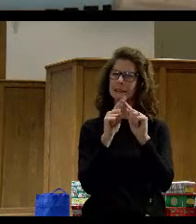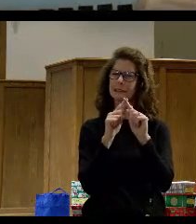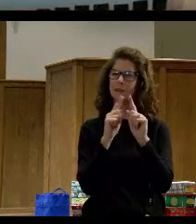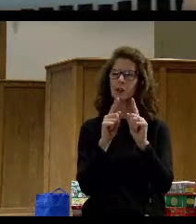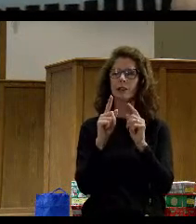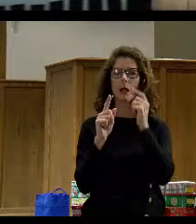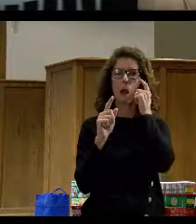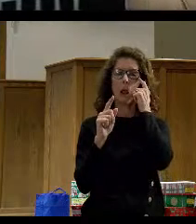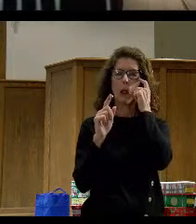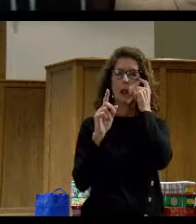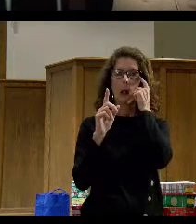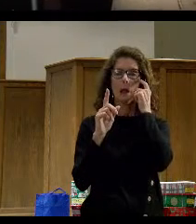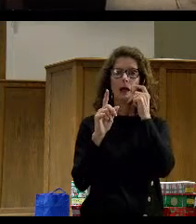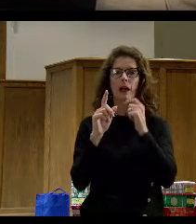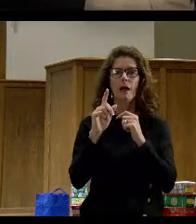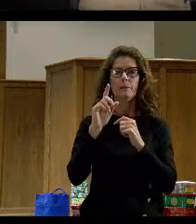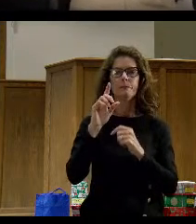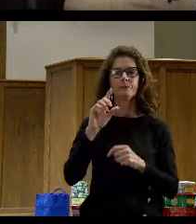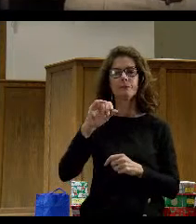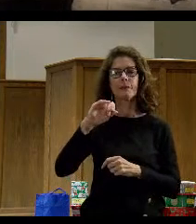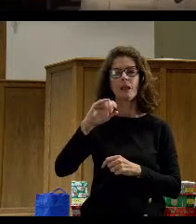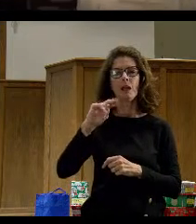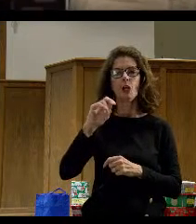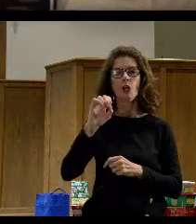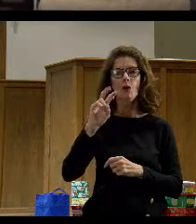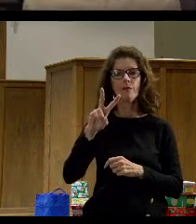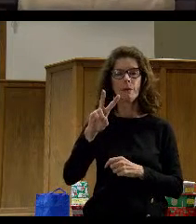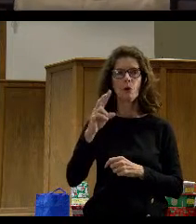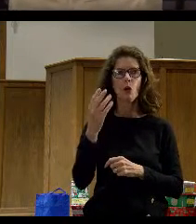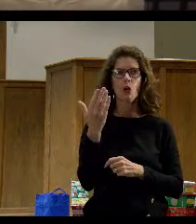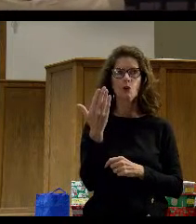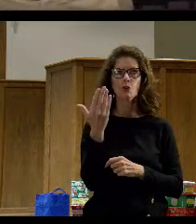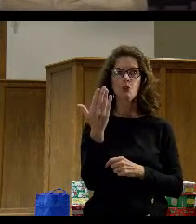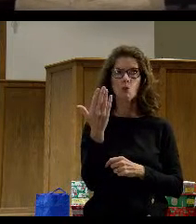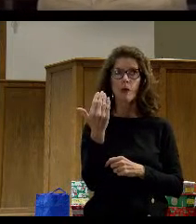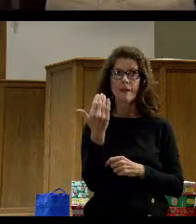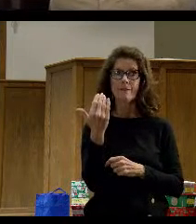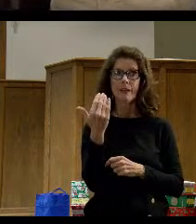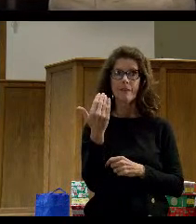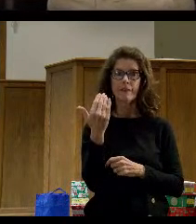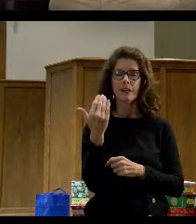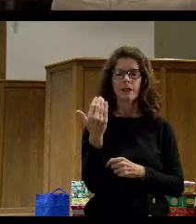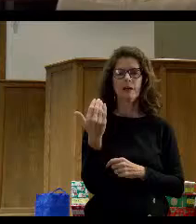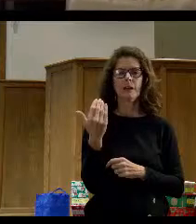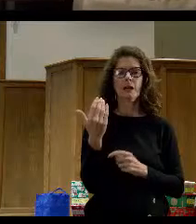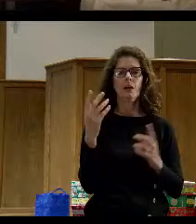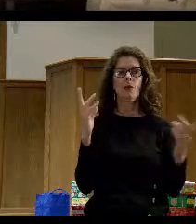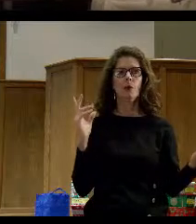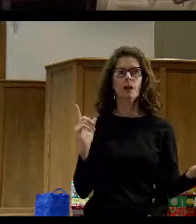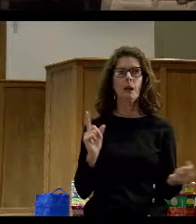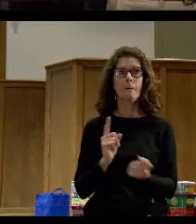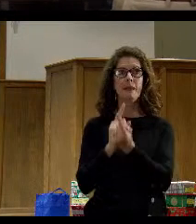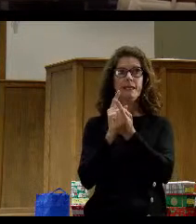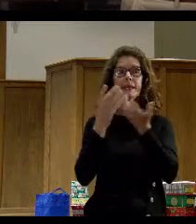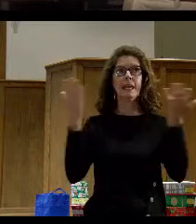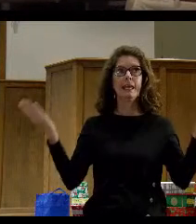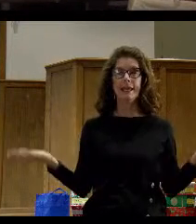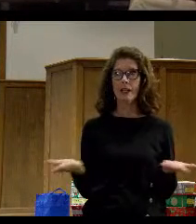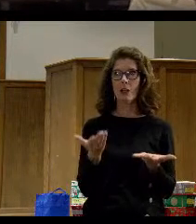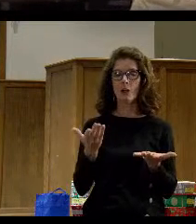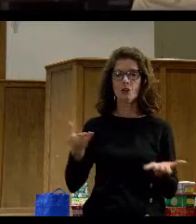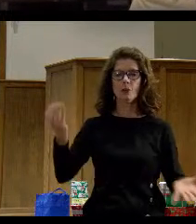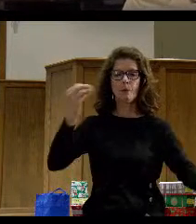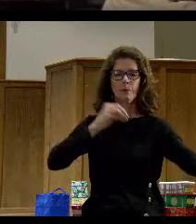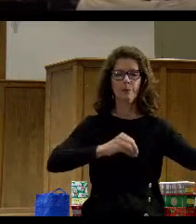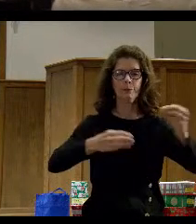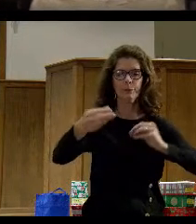25th, the day before Thanksgiving this year. And so you can meet up here to help us assemble meal boxes, and you can also help us deliver